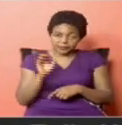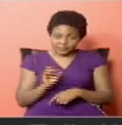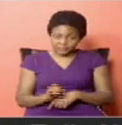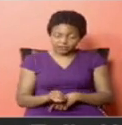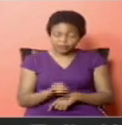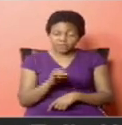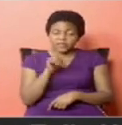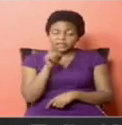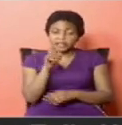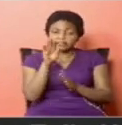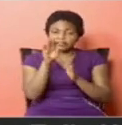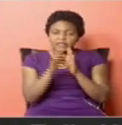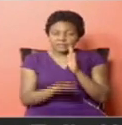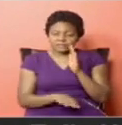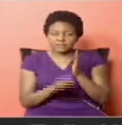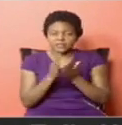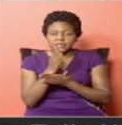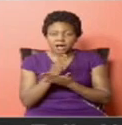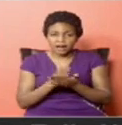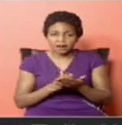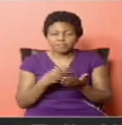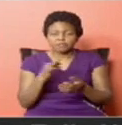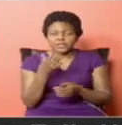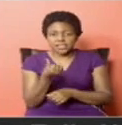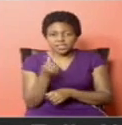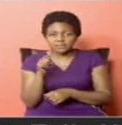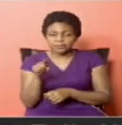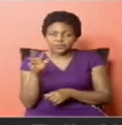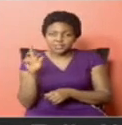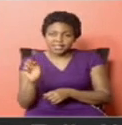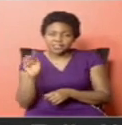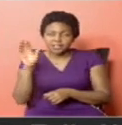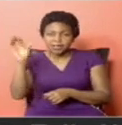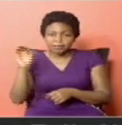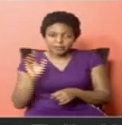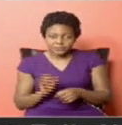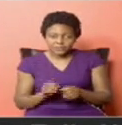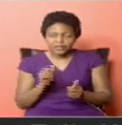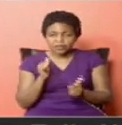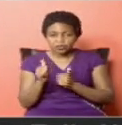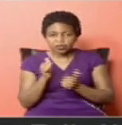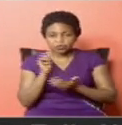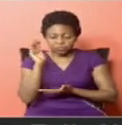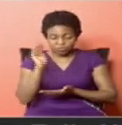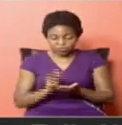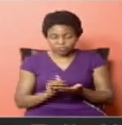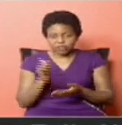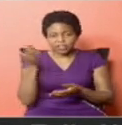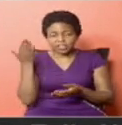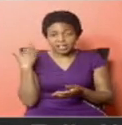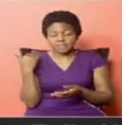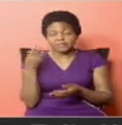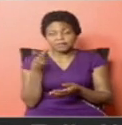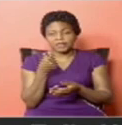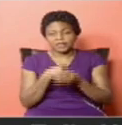is less than half of the 6.8% growth rate which was registered in the last financial year.